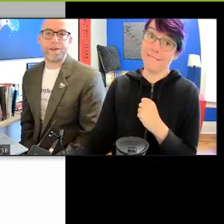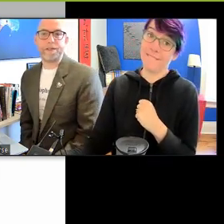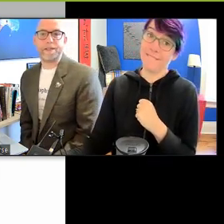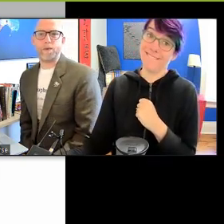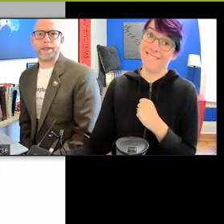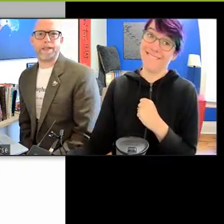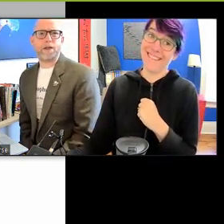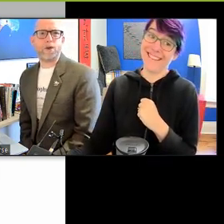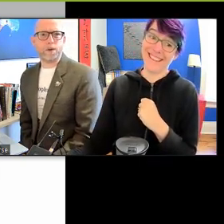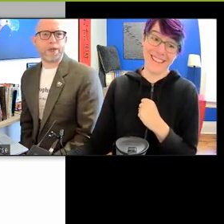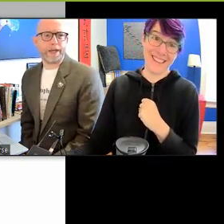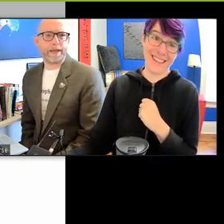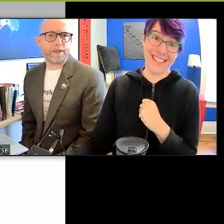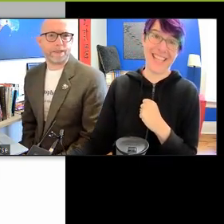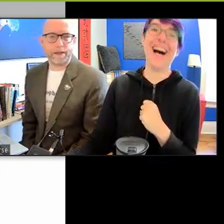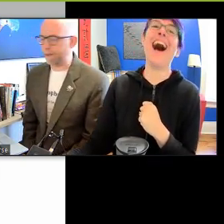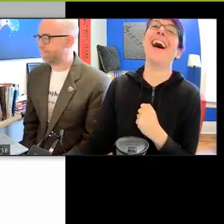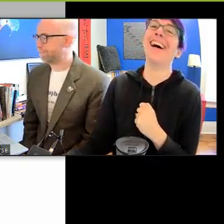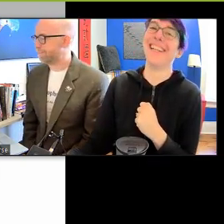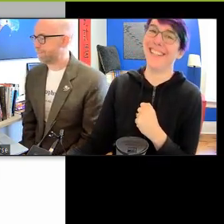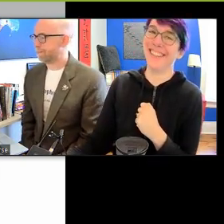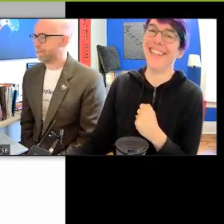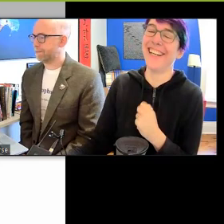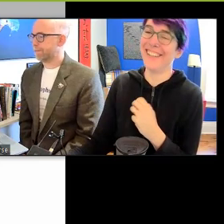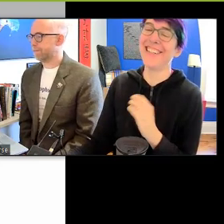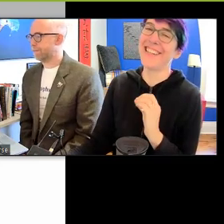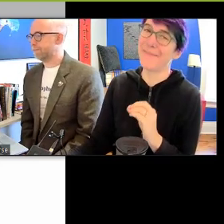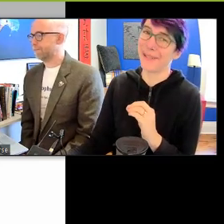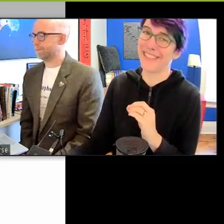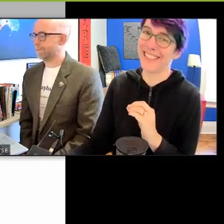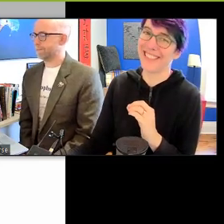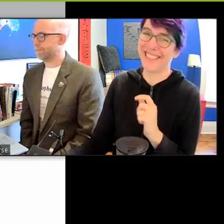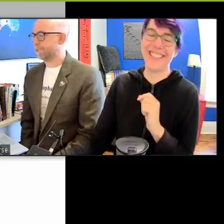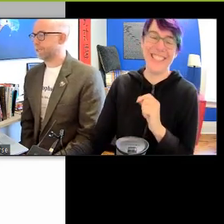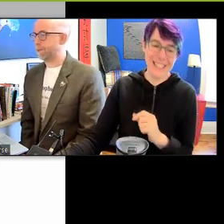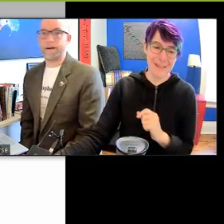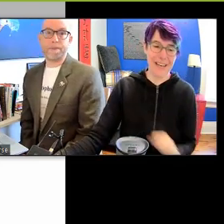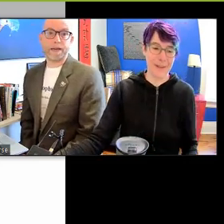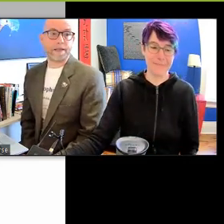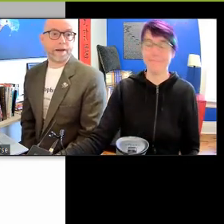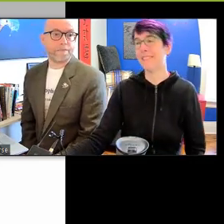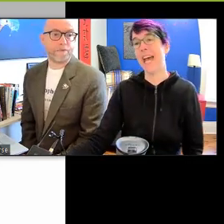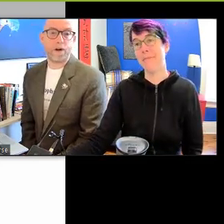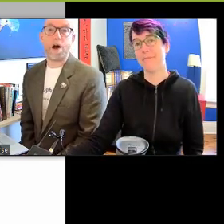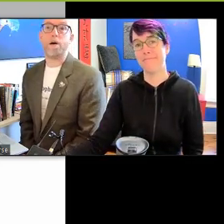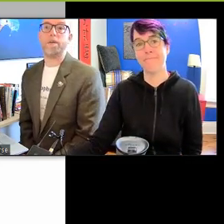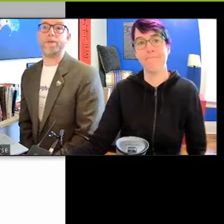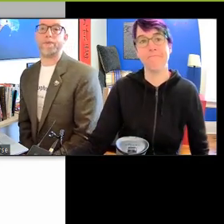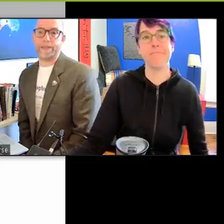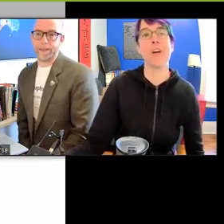us, and you can say, what did Google think they were saying? I know. It's not perfect. But anyway. I'm glad it's there. Yeah.